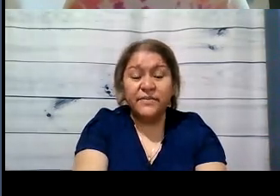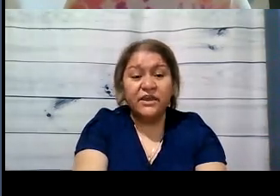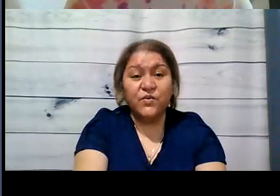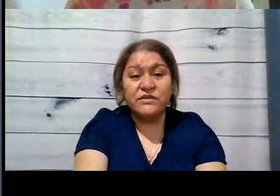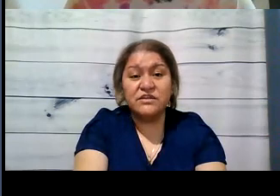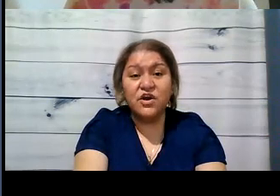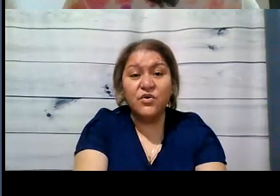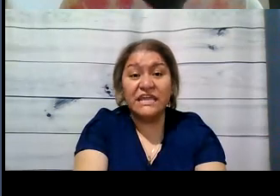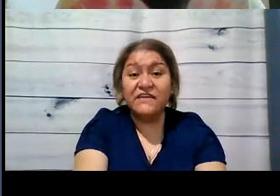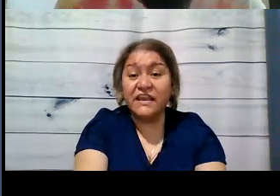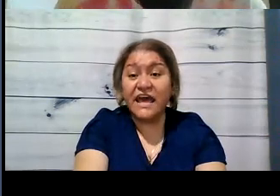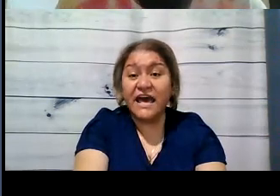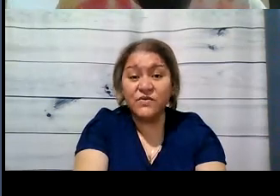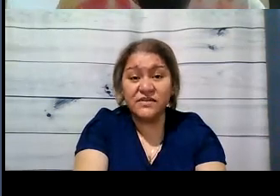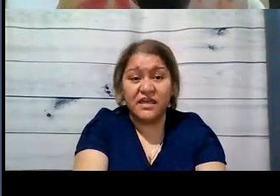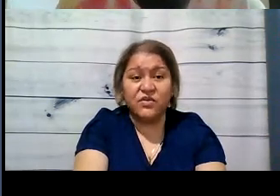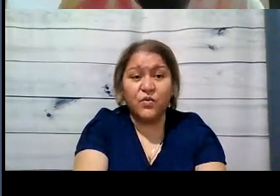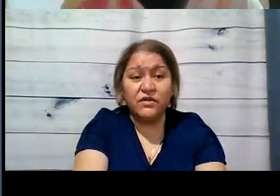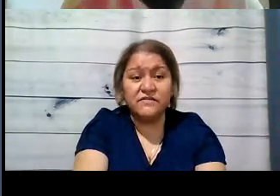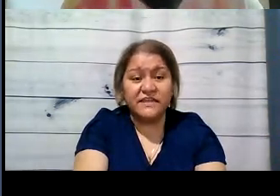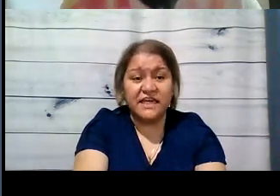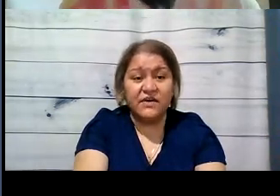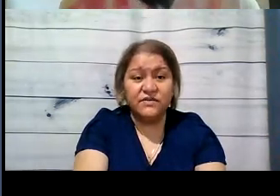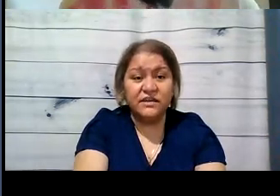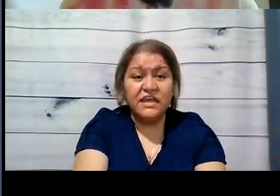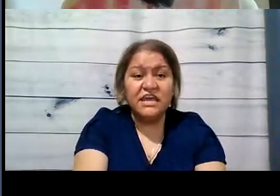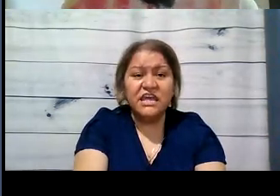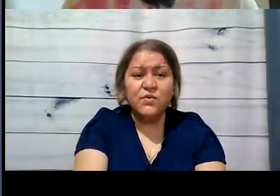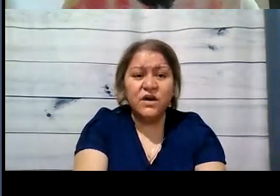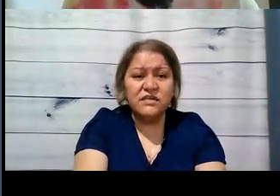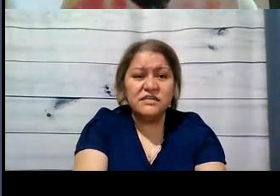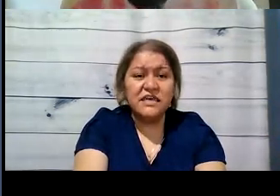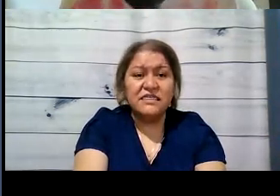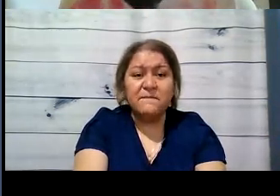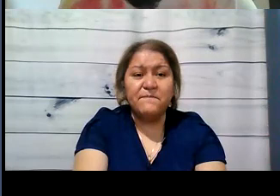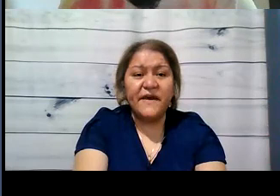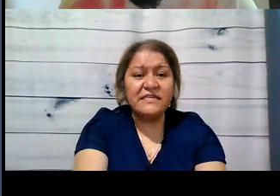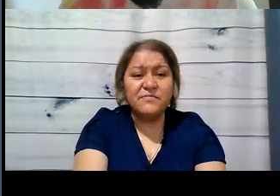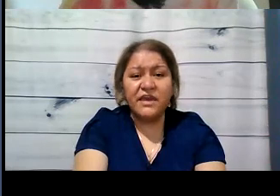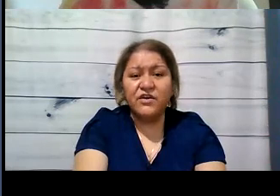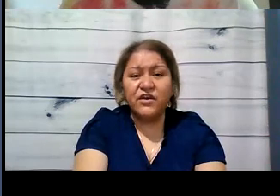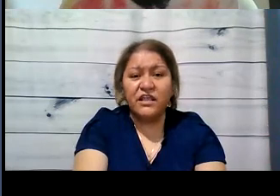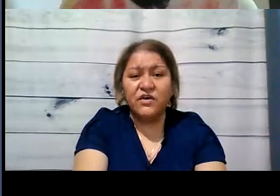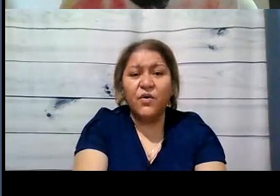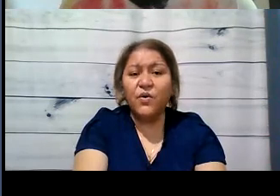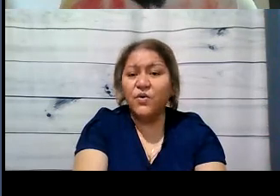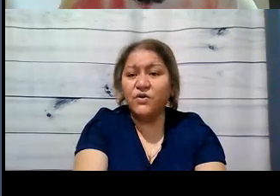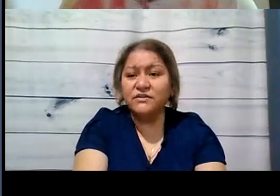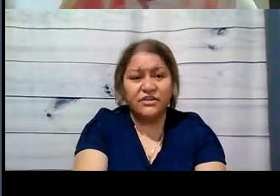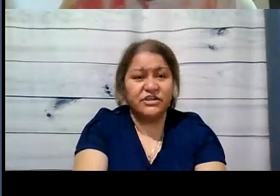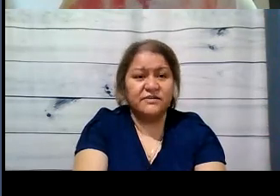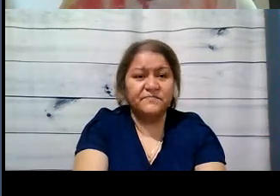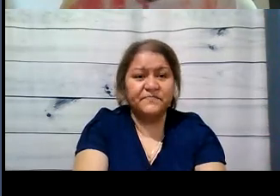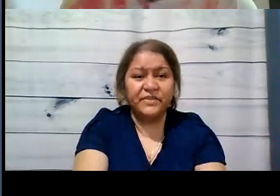Walter the Baker was known even outside the walls of the town. He was the best baker in the